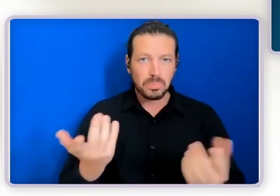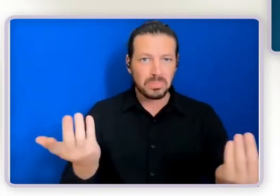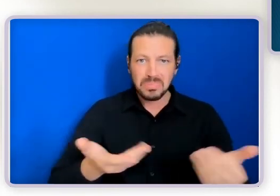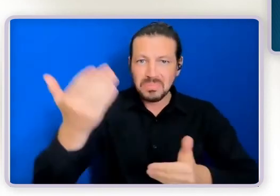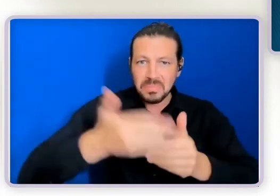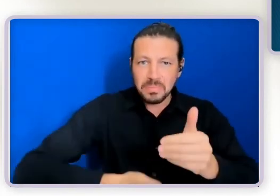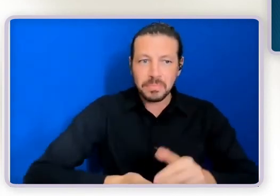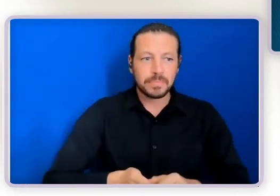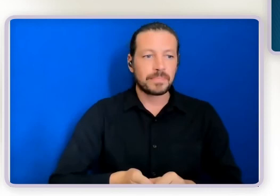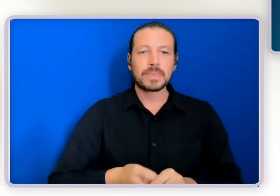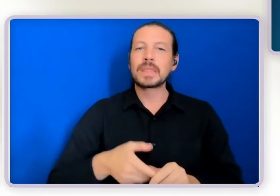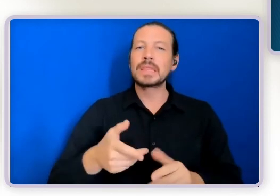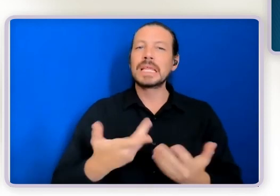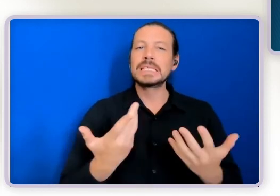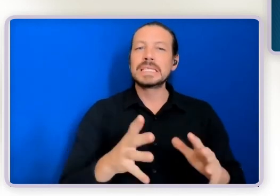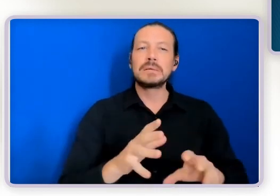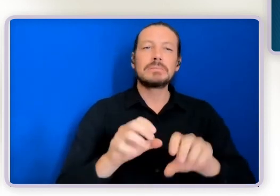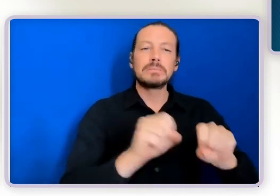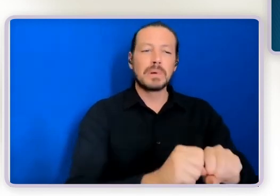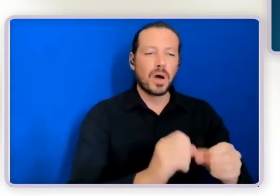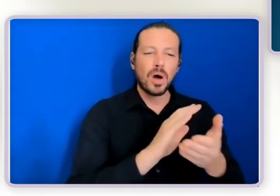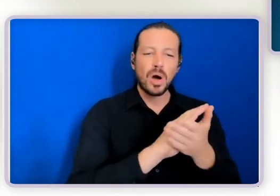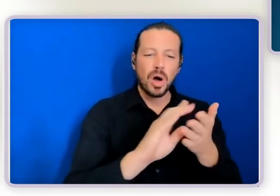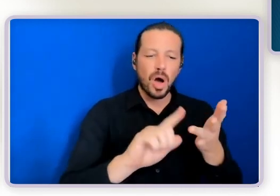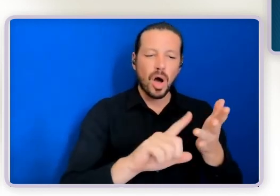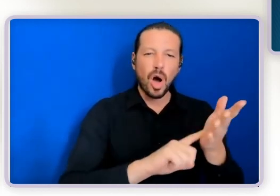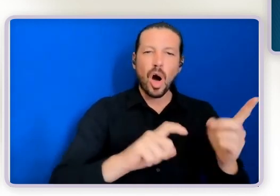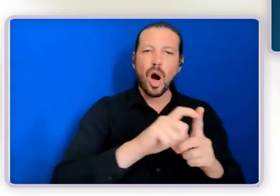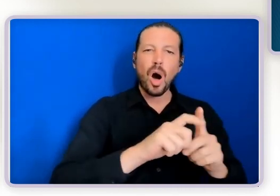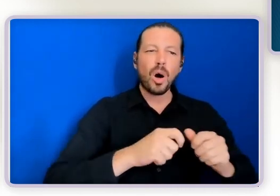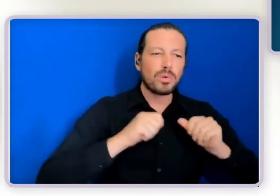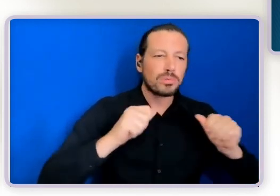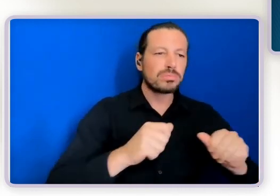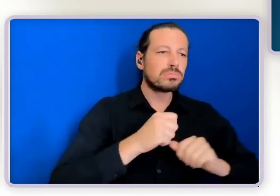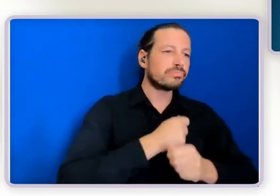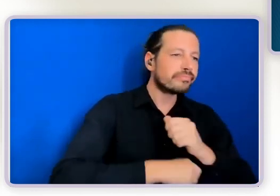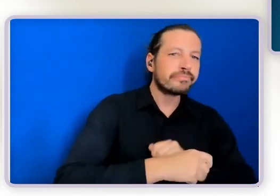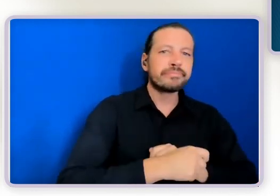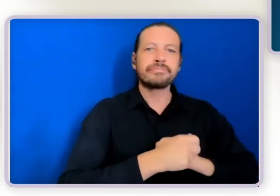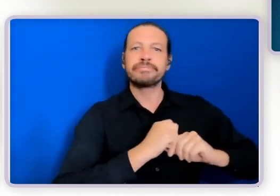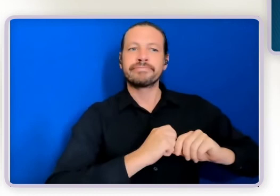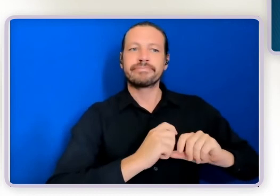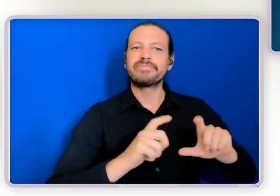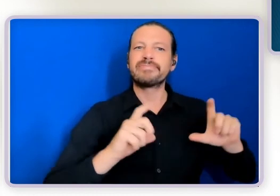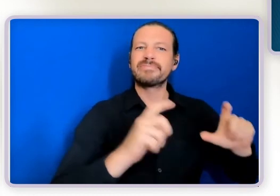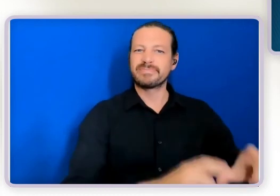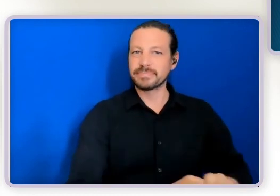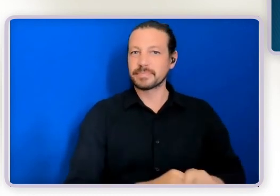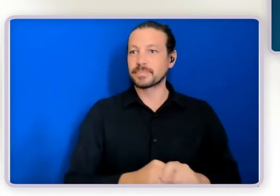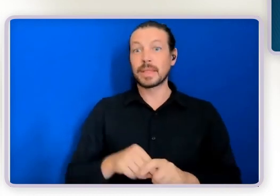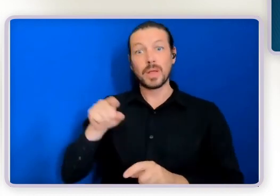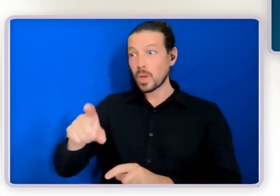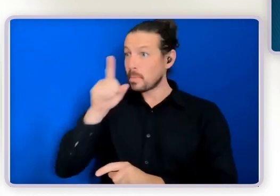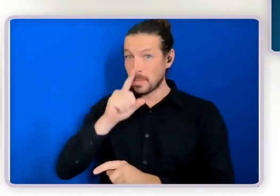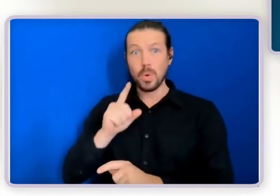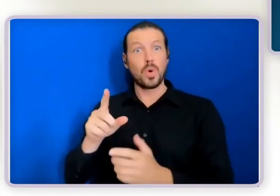Holds were used which are prohibited, and the persons involved were registered behaviour support practitioners